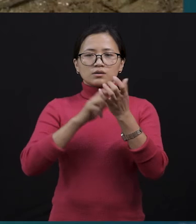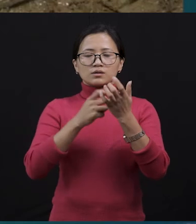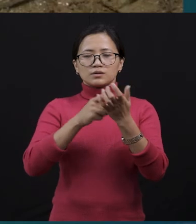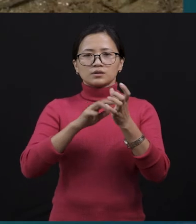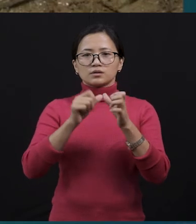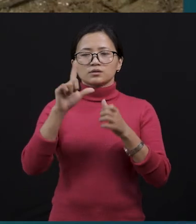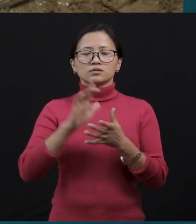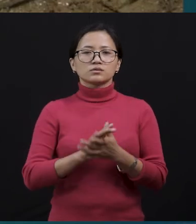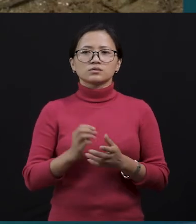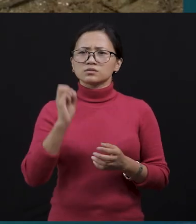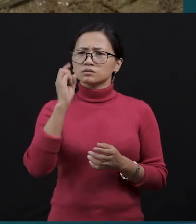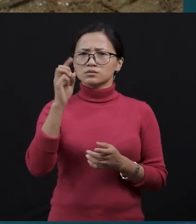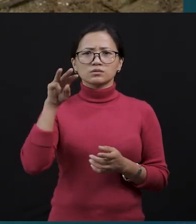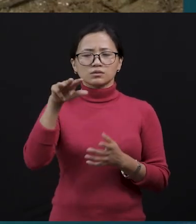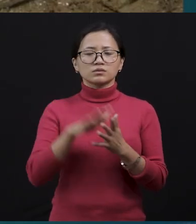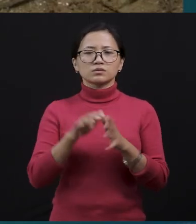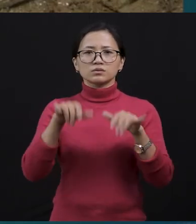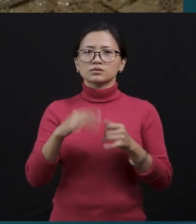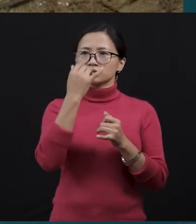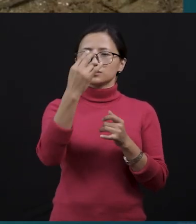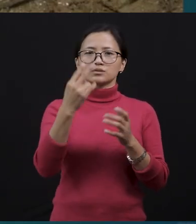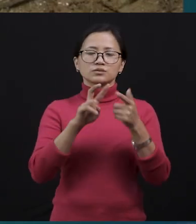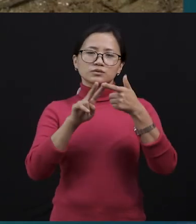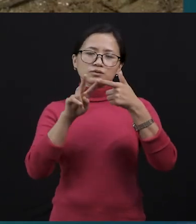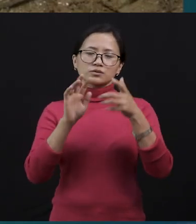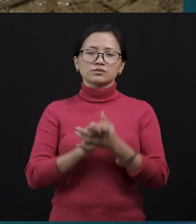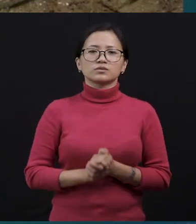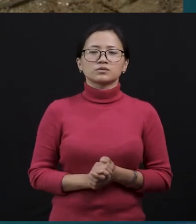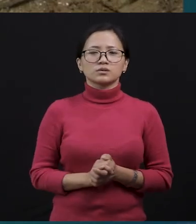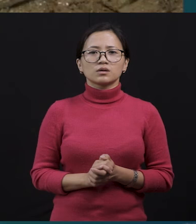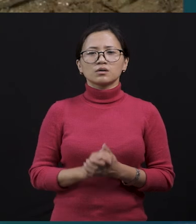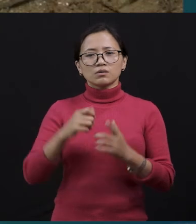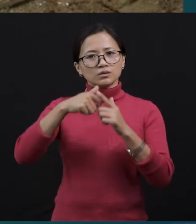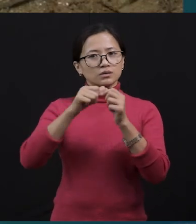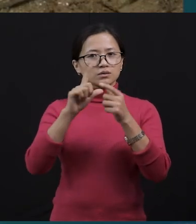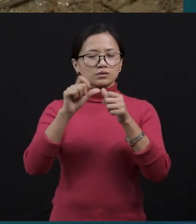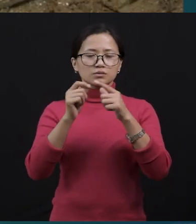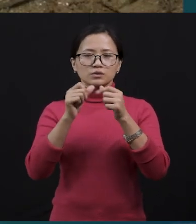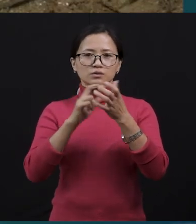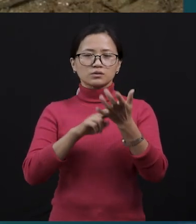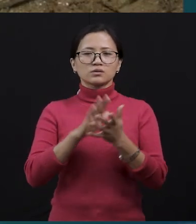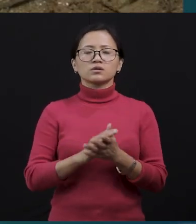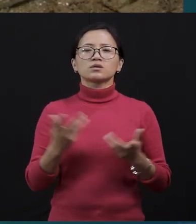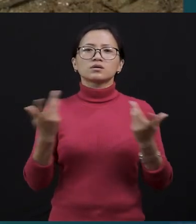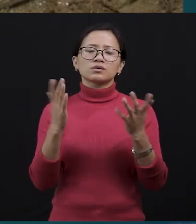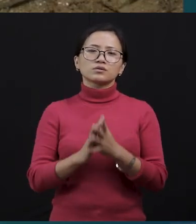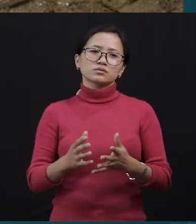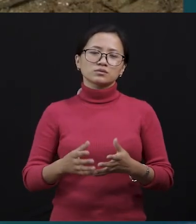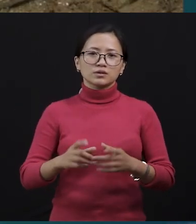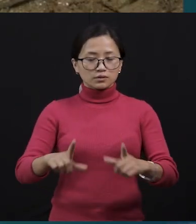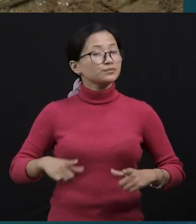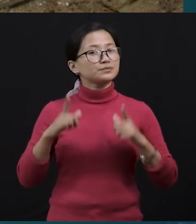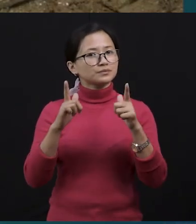as thousands of households stayed glued to their television sets in the hope that Kalpana and the crew had somehow survived.